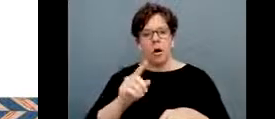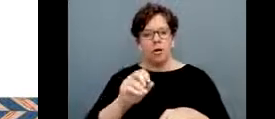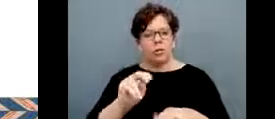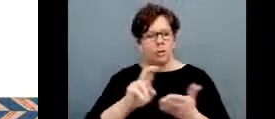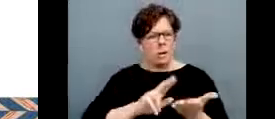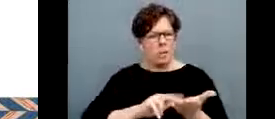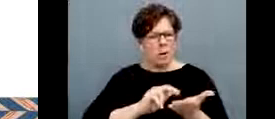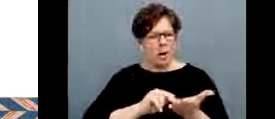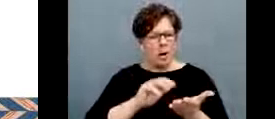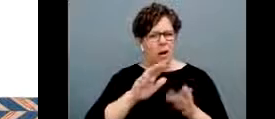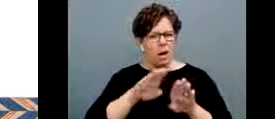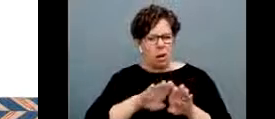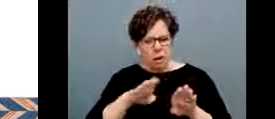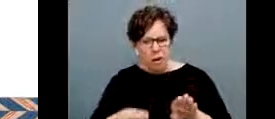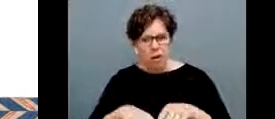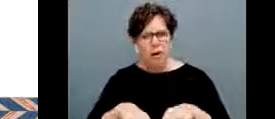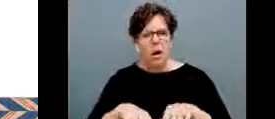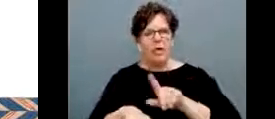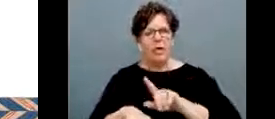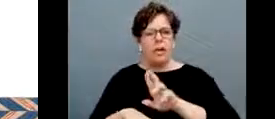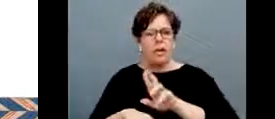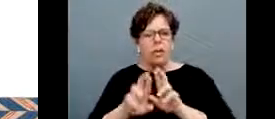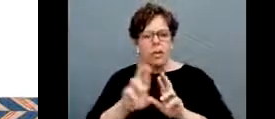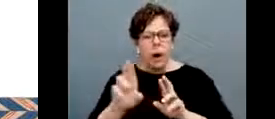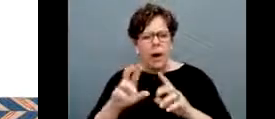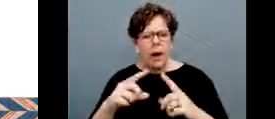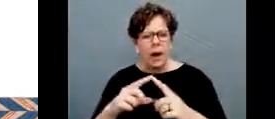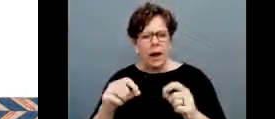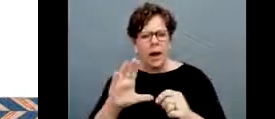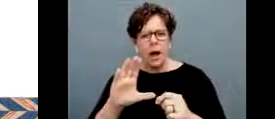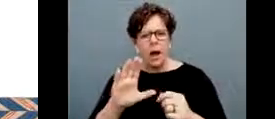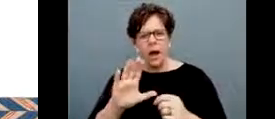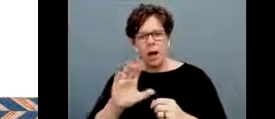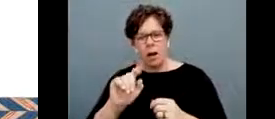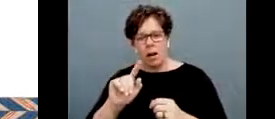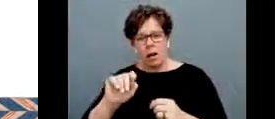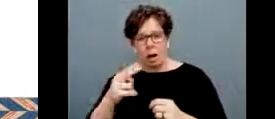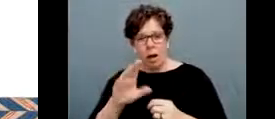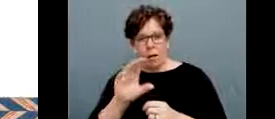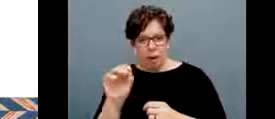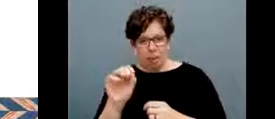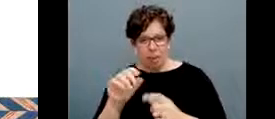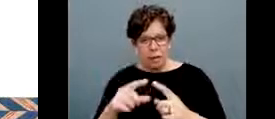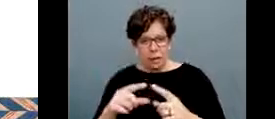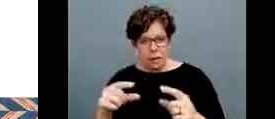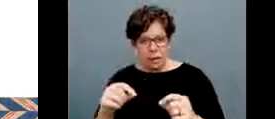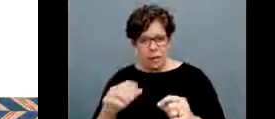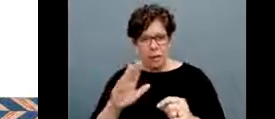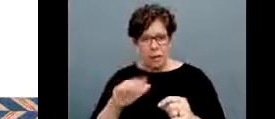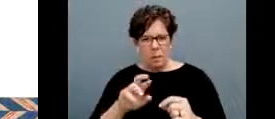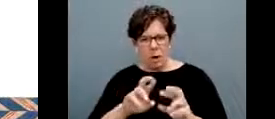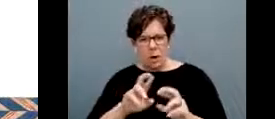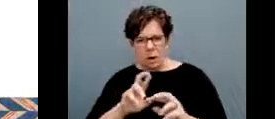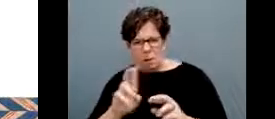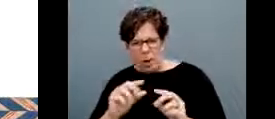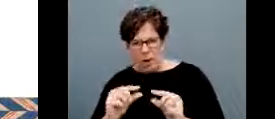At the far right, we have a label that was from a cloth company. And at the bottom right, it's a little hard to see when it's small, but it